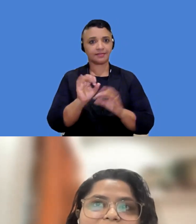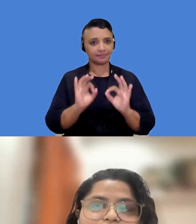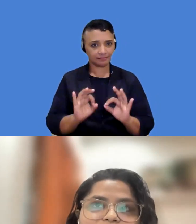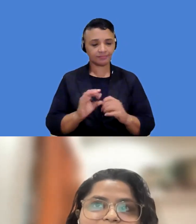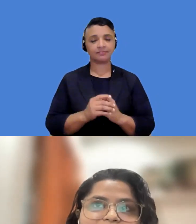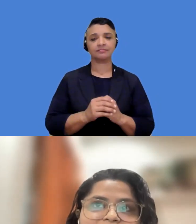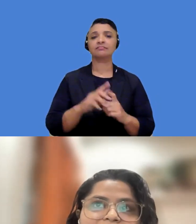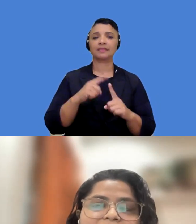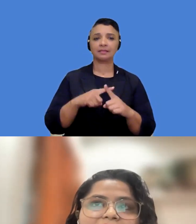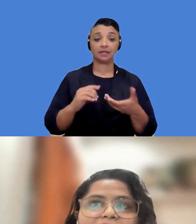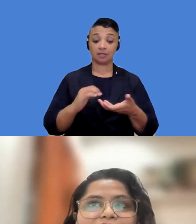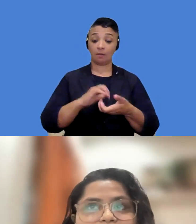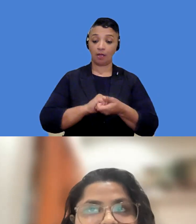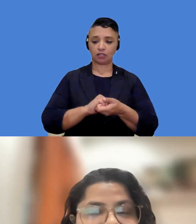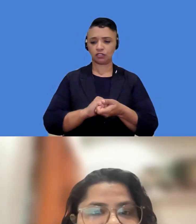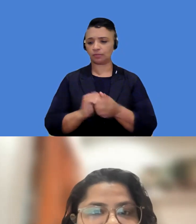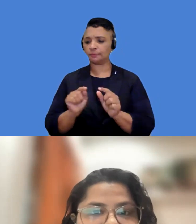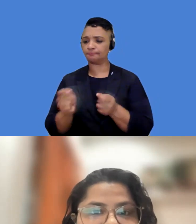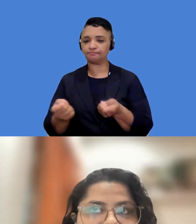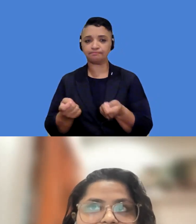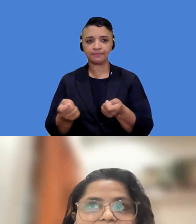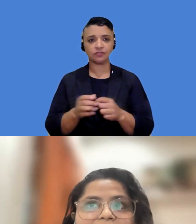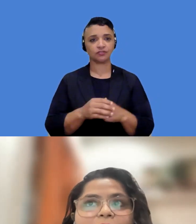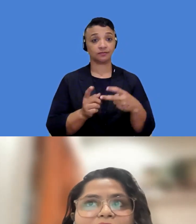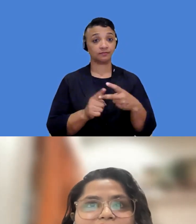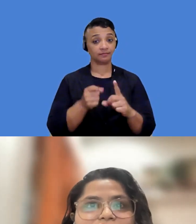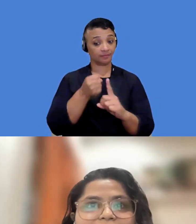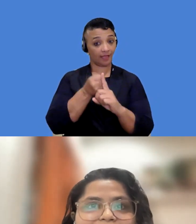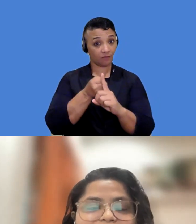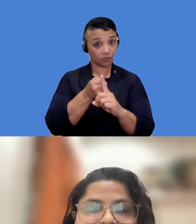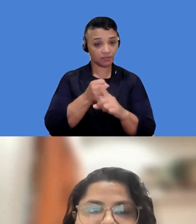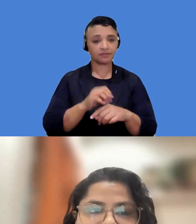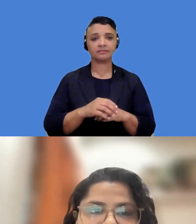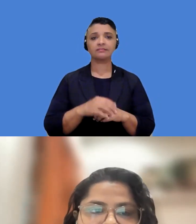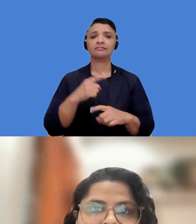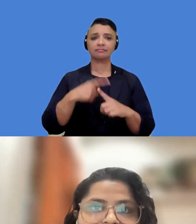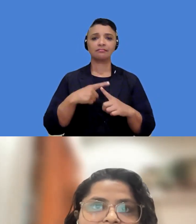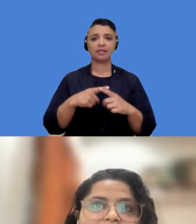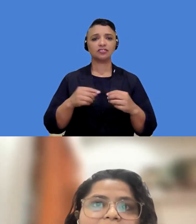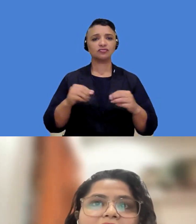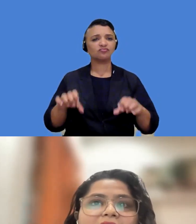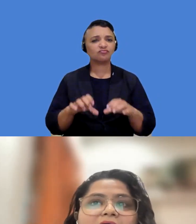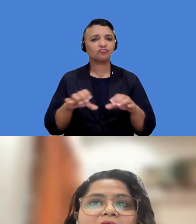managing partnerships, advocacy efforts, and operational activities,